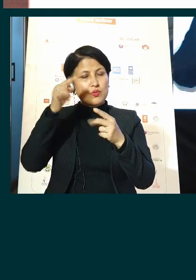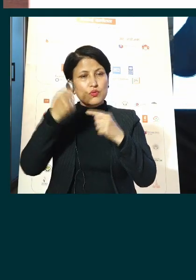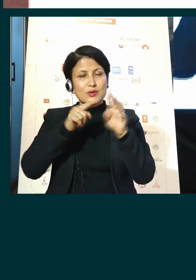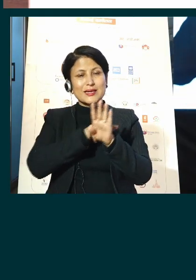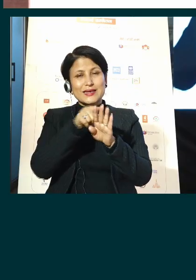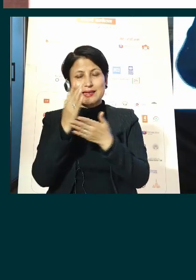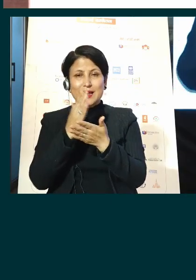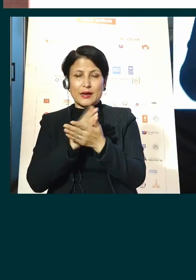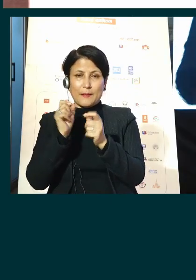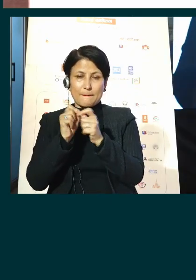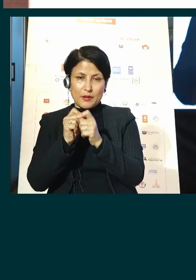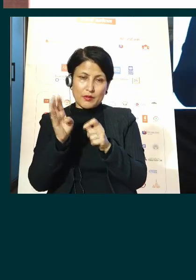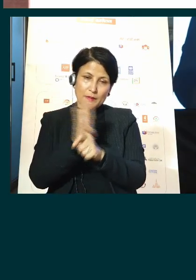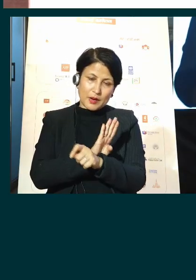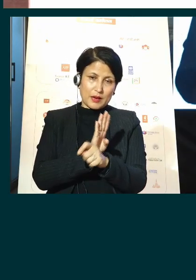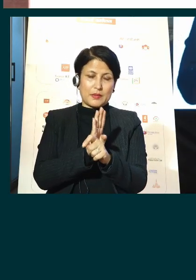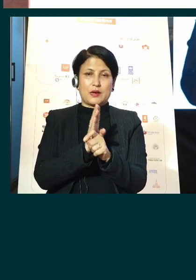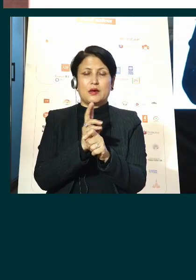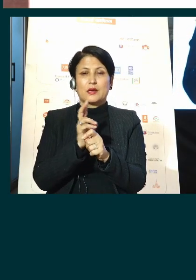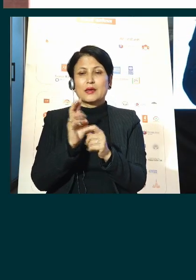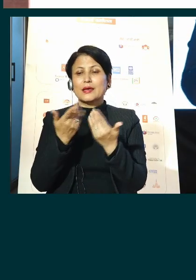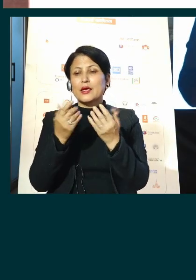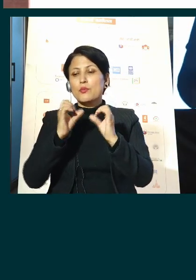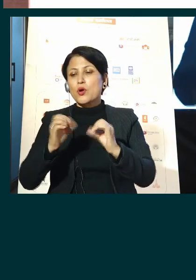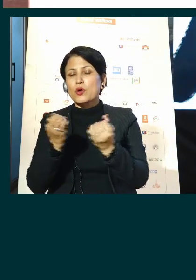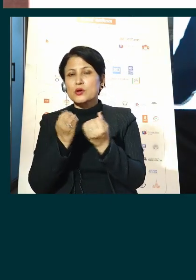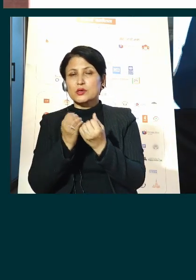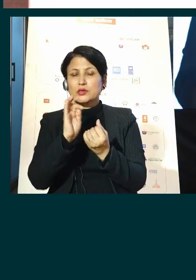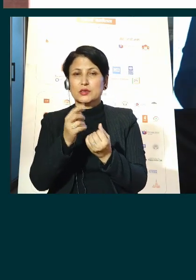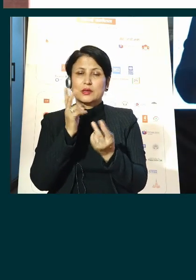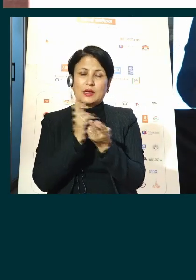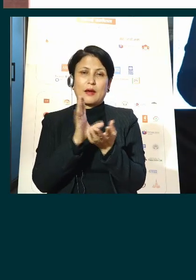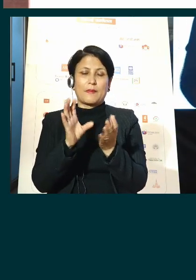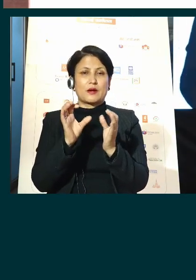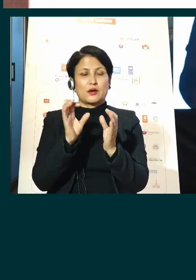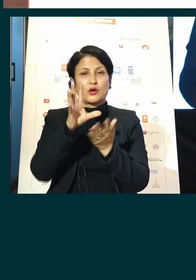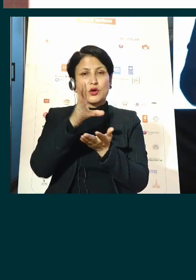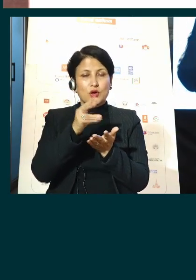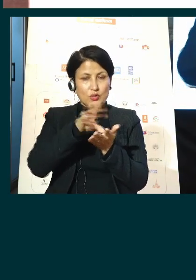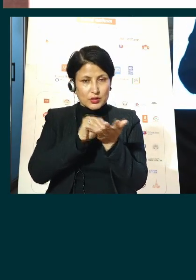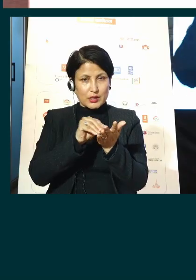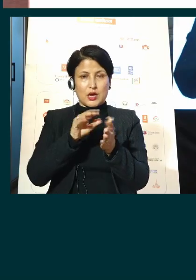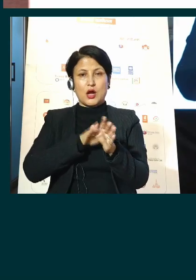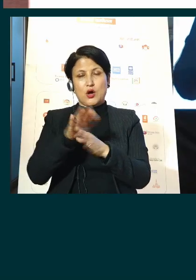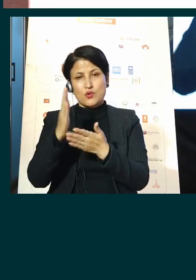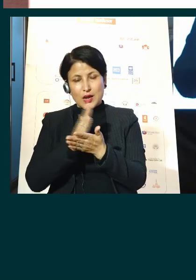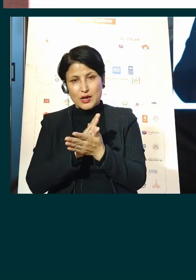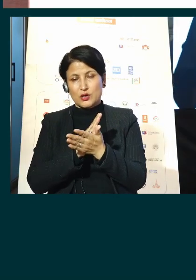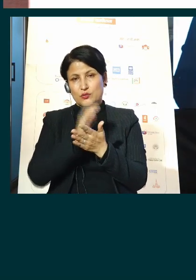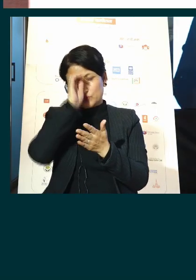key mechanisms and theories that we can use to kind of have this concerted effort as we move forward to continue to address dignified